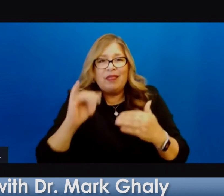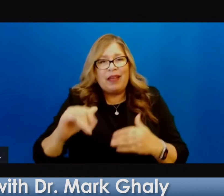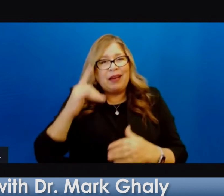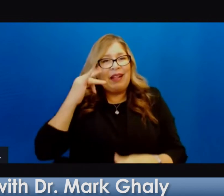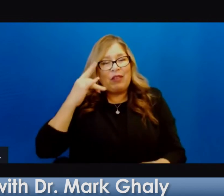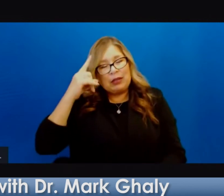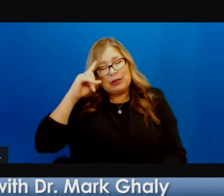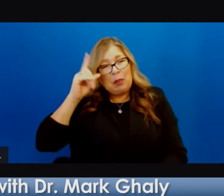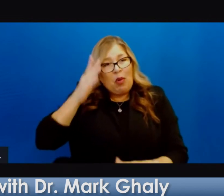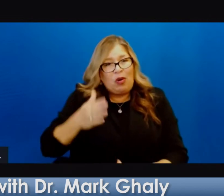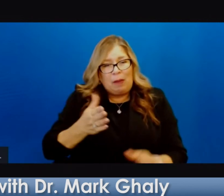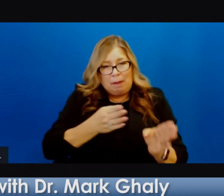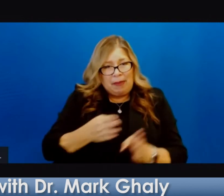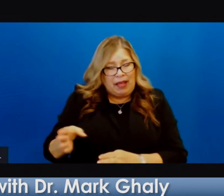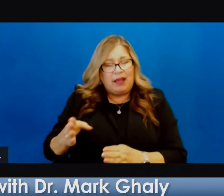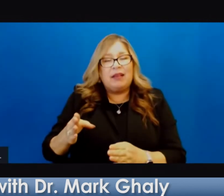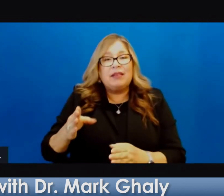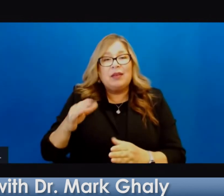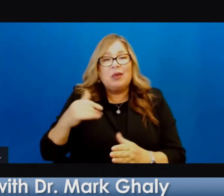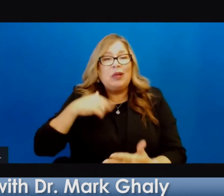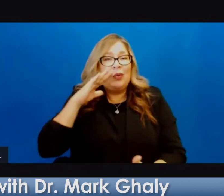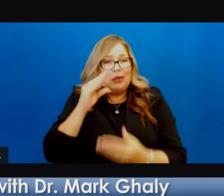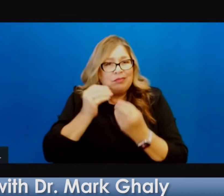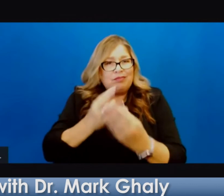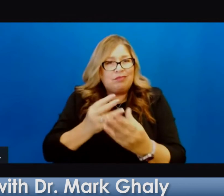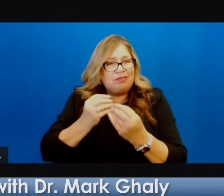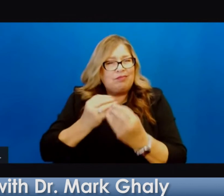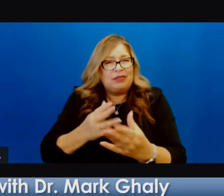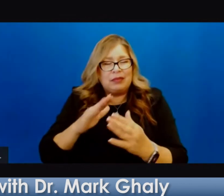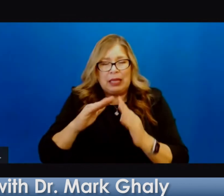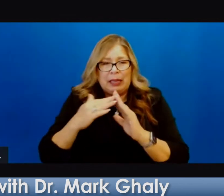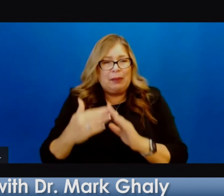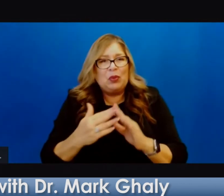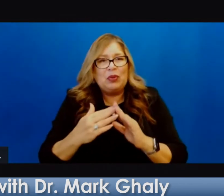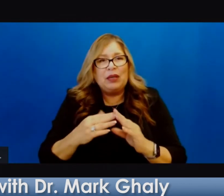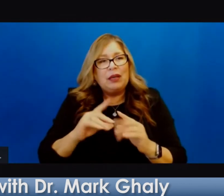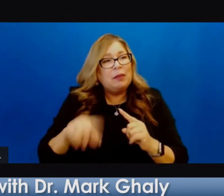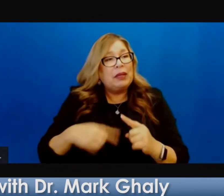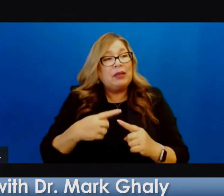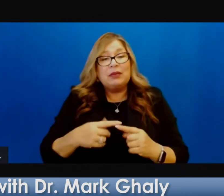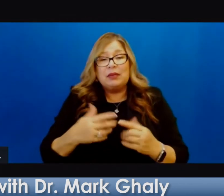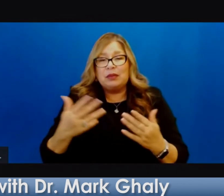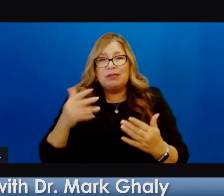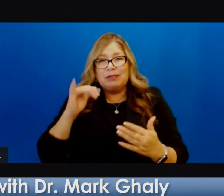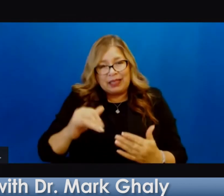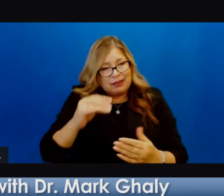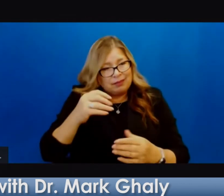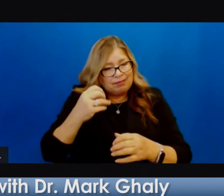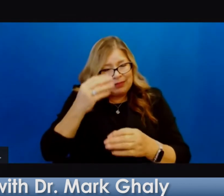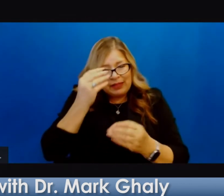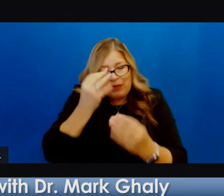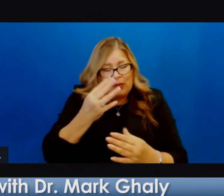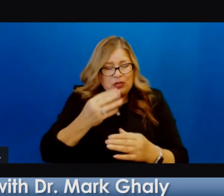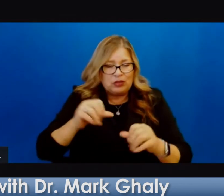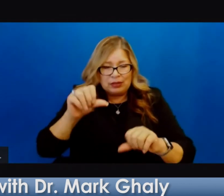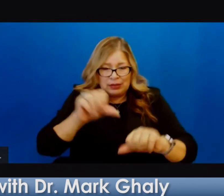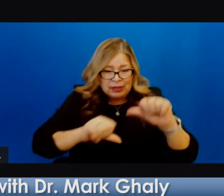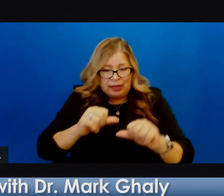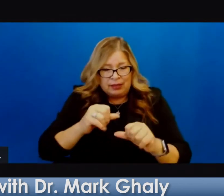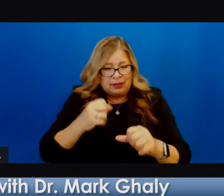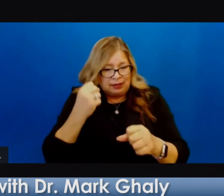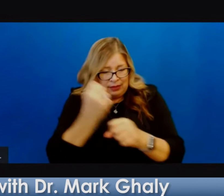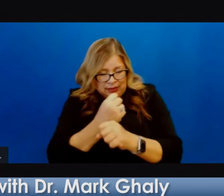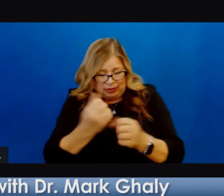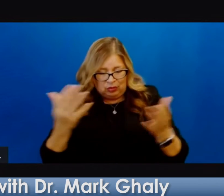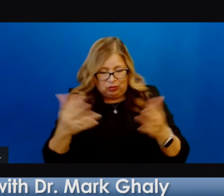continue to update communities with what is really the data and science-driven approaches that California